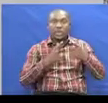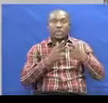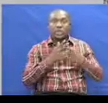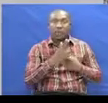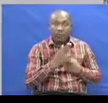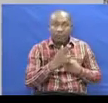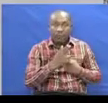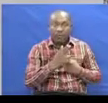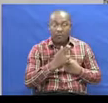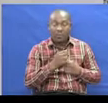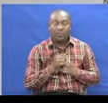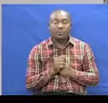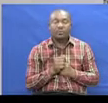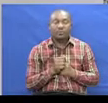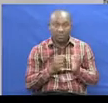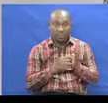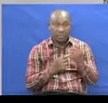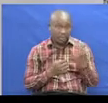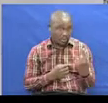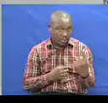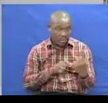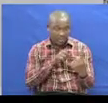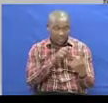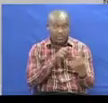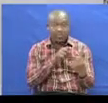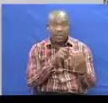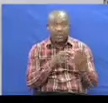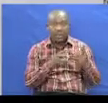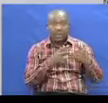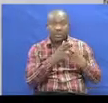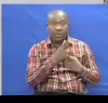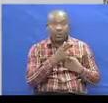example 1. Solve for what? For x.